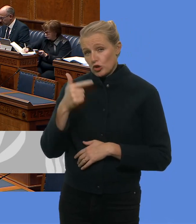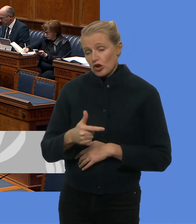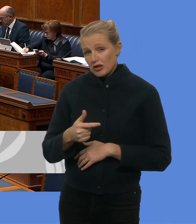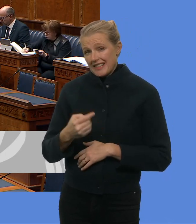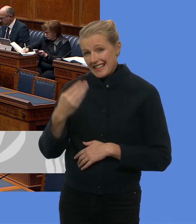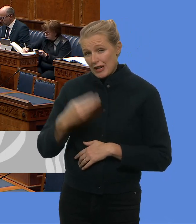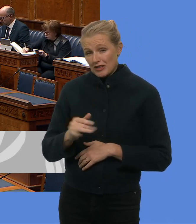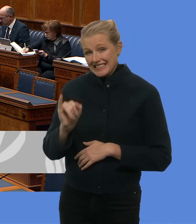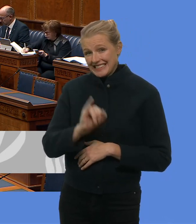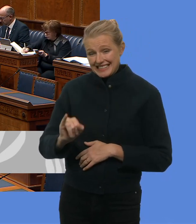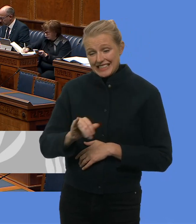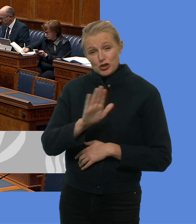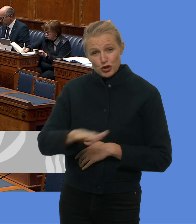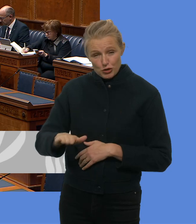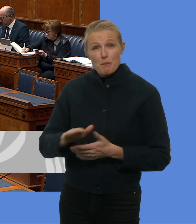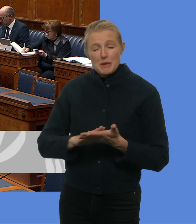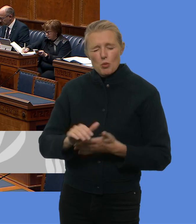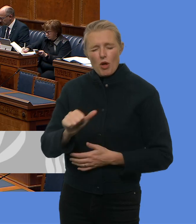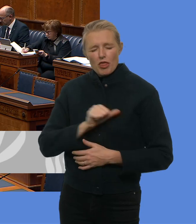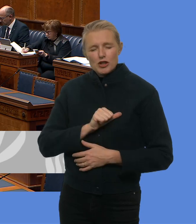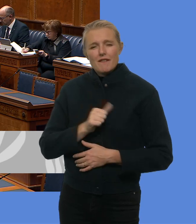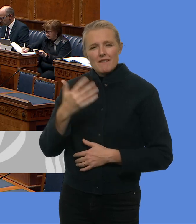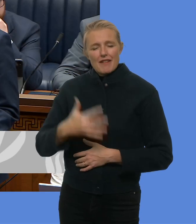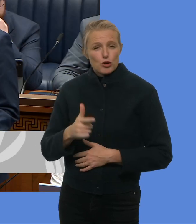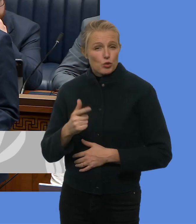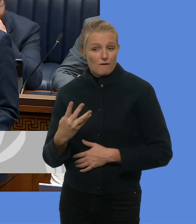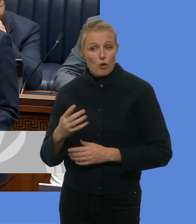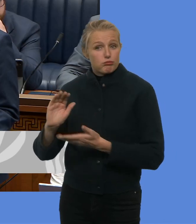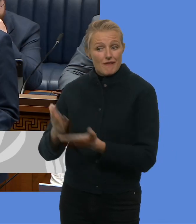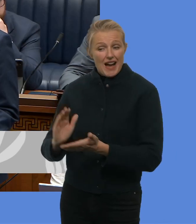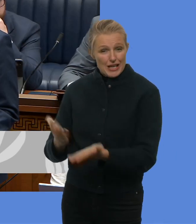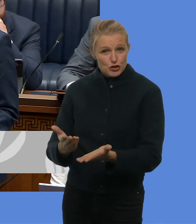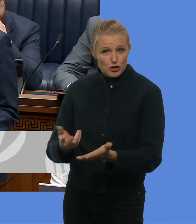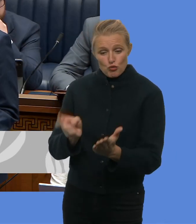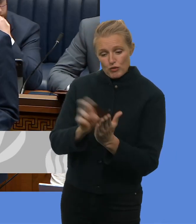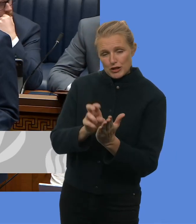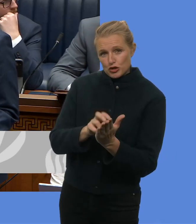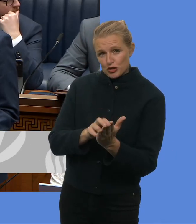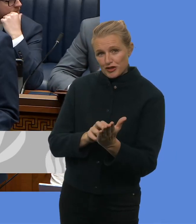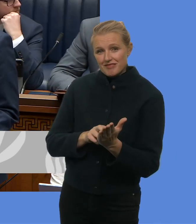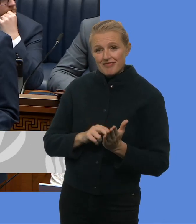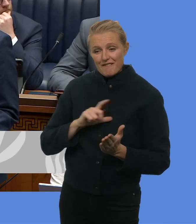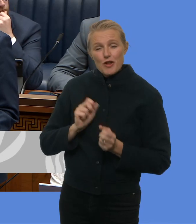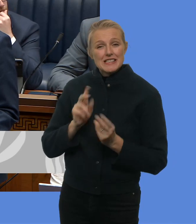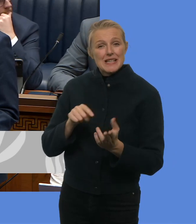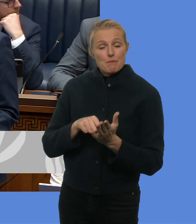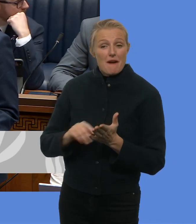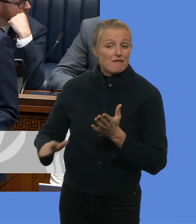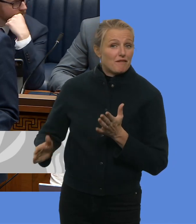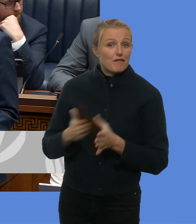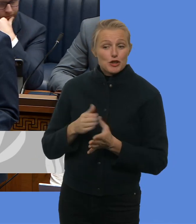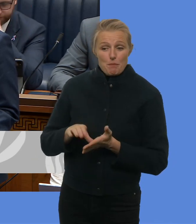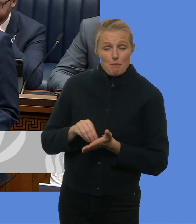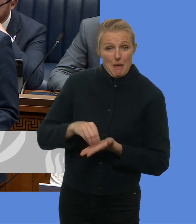12,966 children and 1,524 providers have been registered for the scheme, with the first payments being